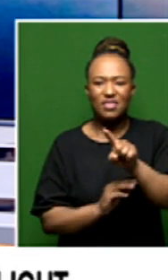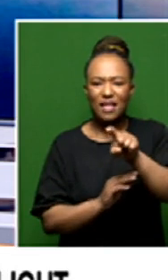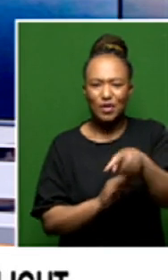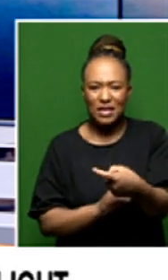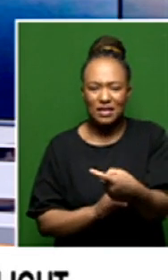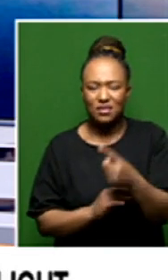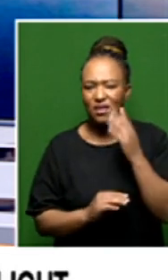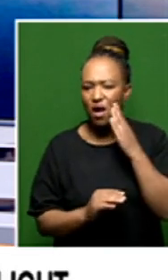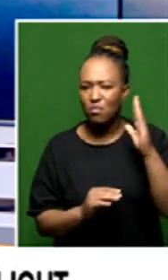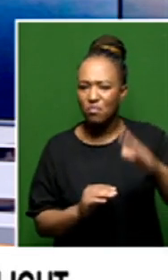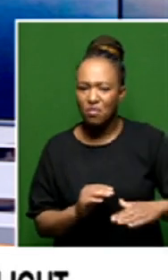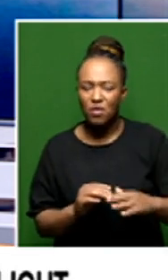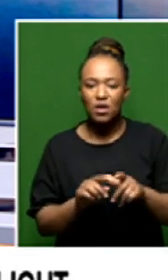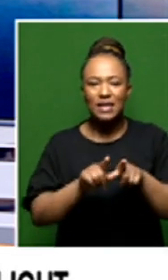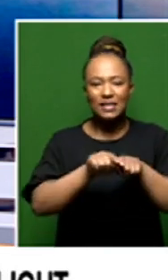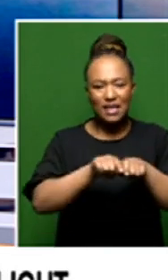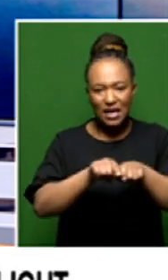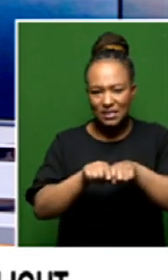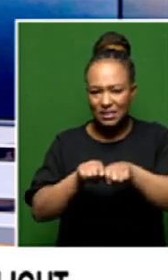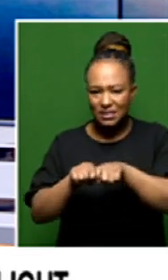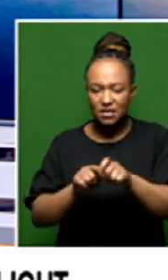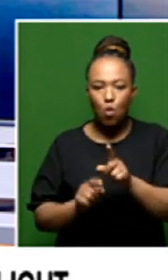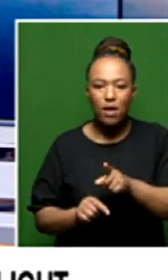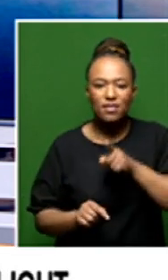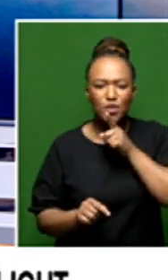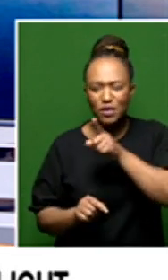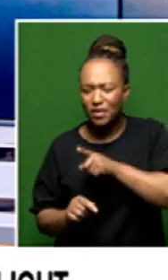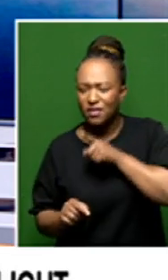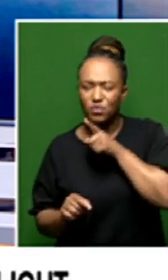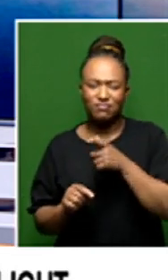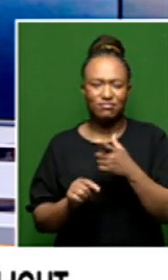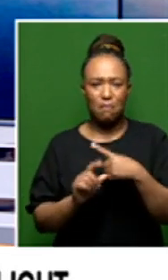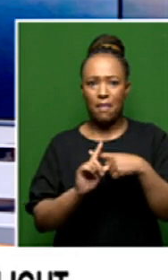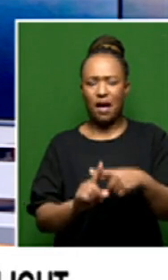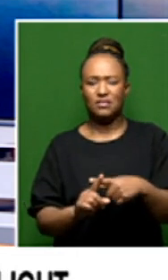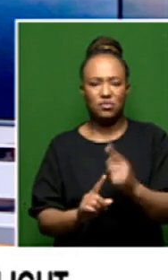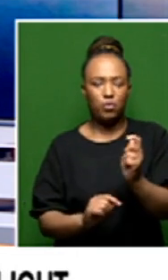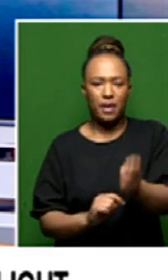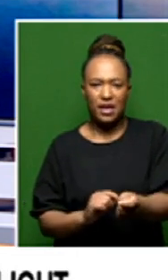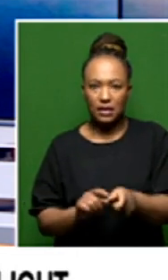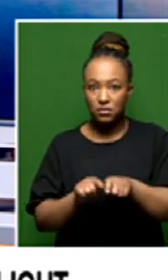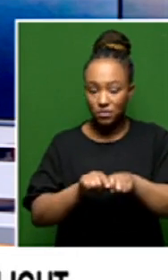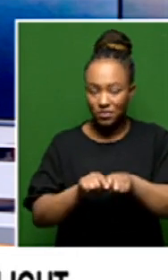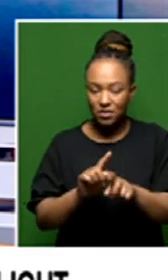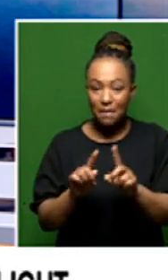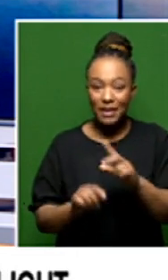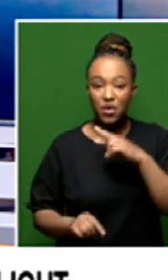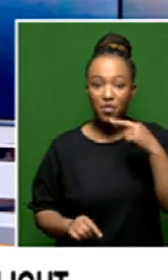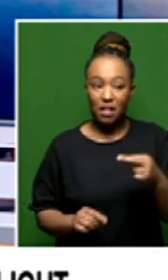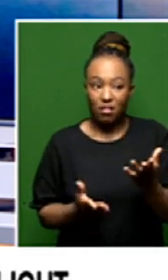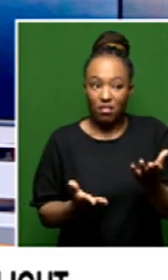accommodation, every test you're taking is 1,000 rand plus, and this is the reality, unfortunately. But